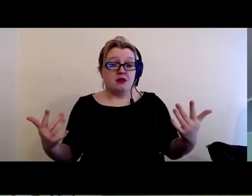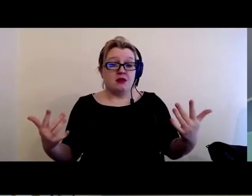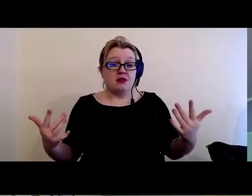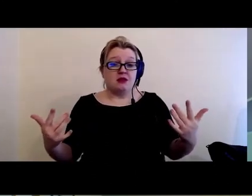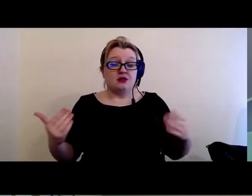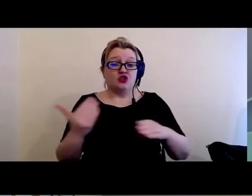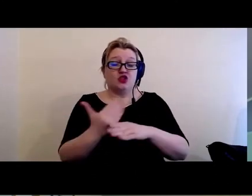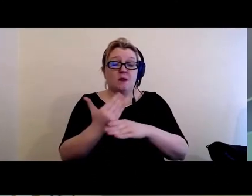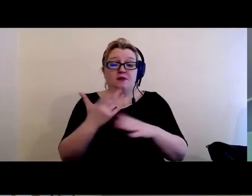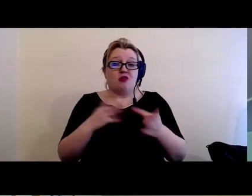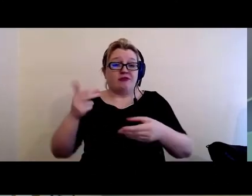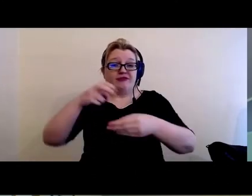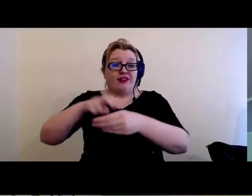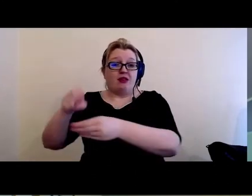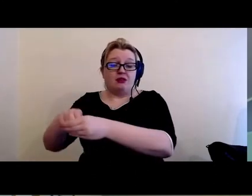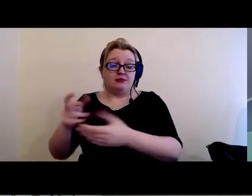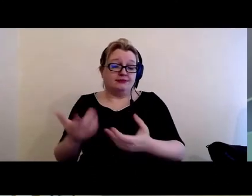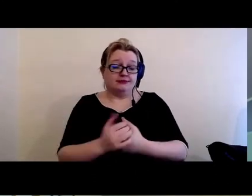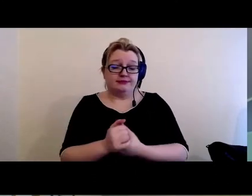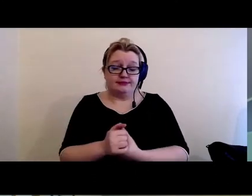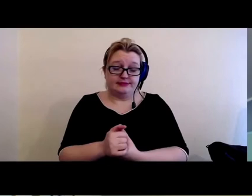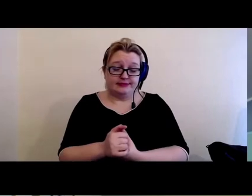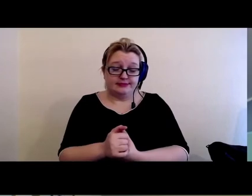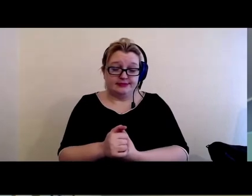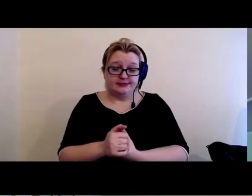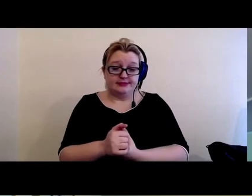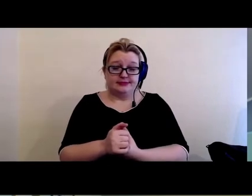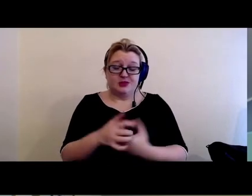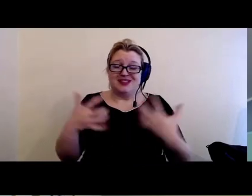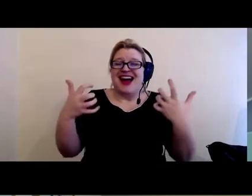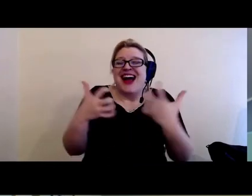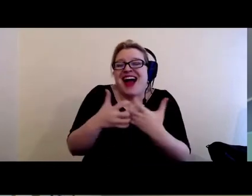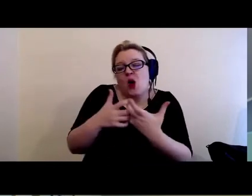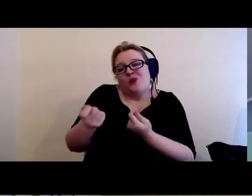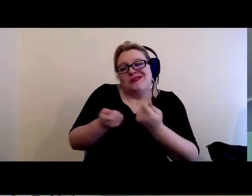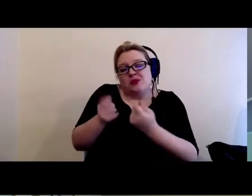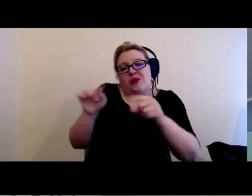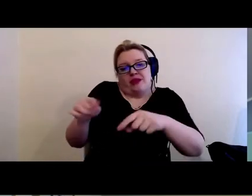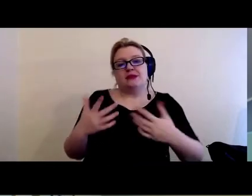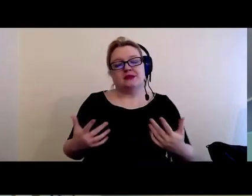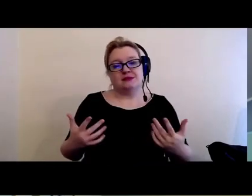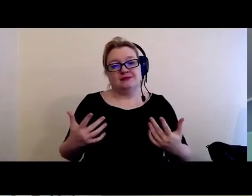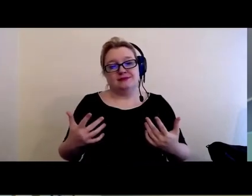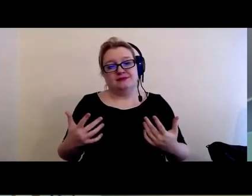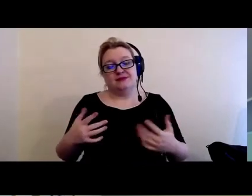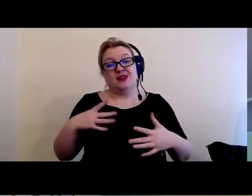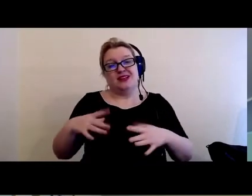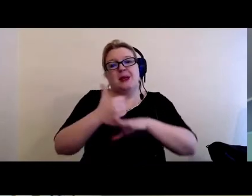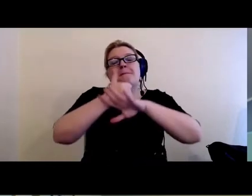workloads that the staff that are employed are dealing with is also going to be important. So some basic management and